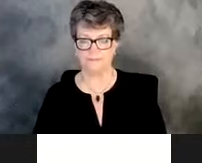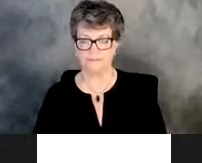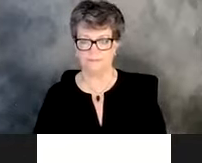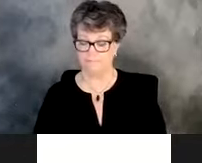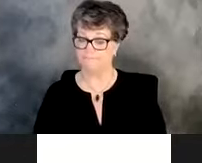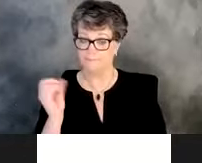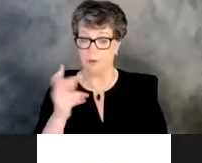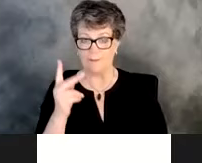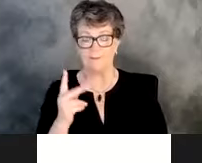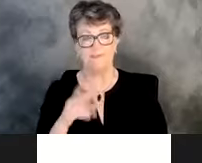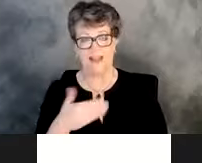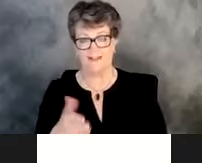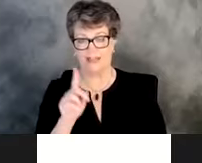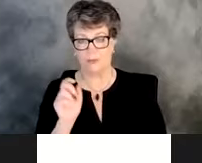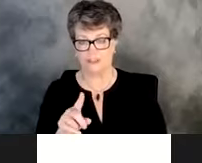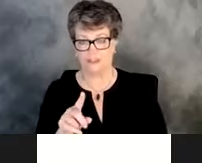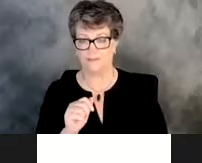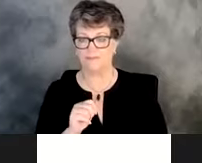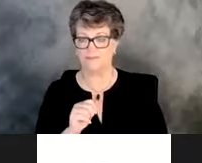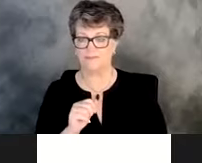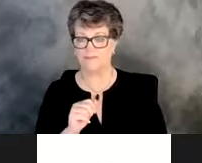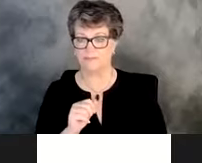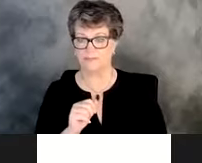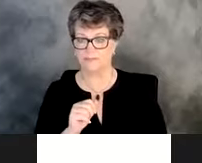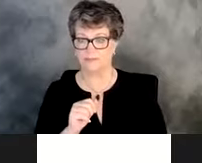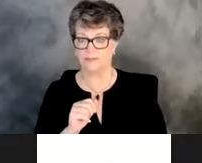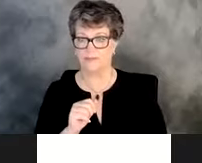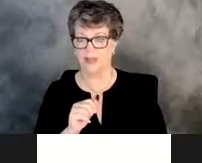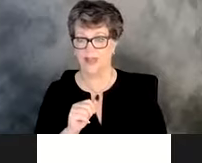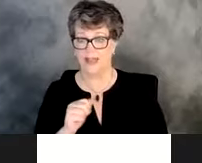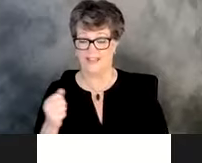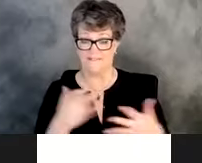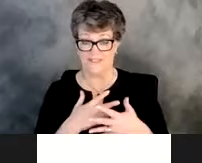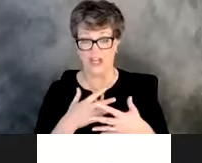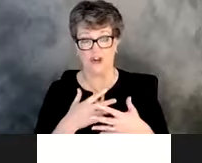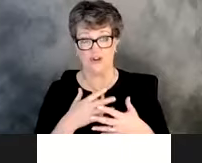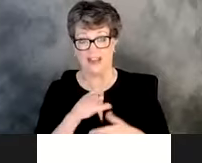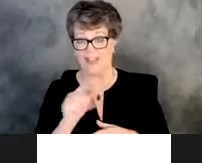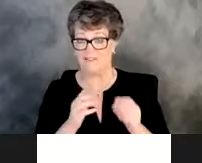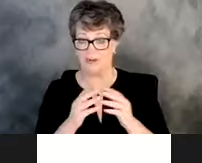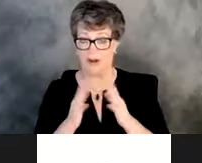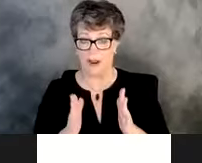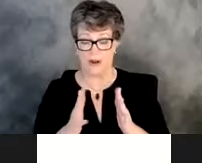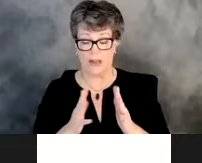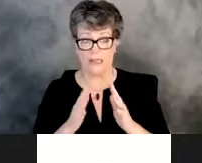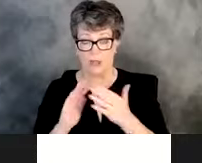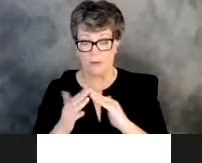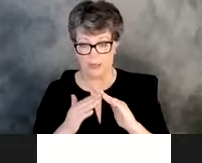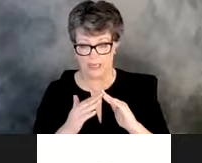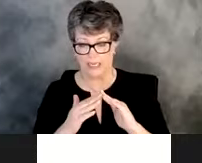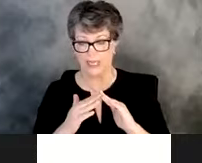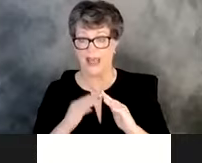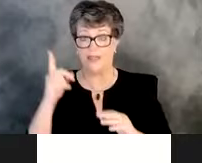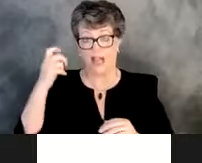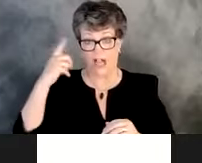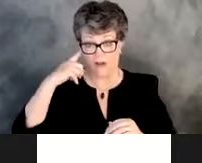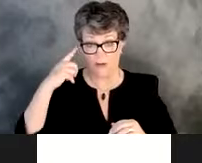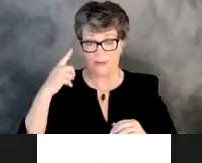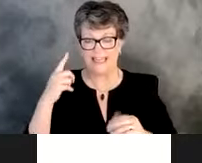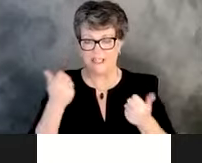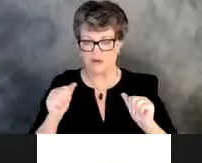Okay, next question. So a fear in the African American community is that the government is trying